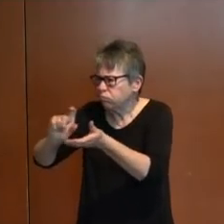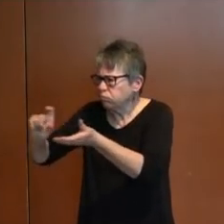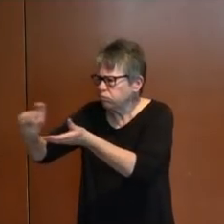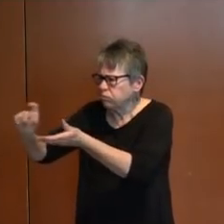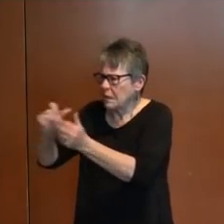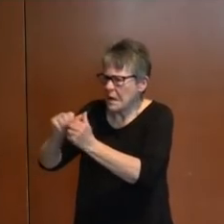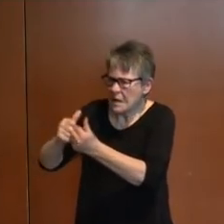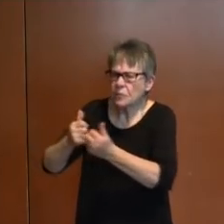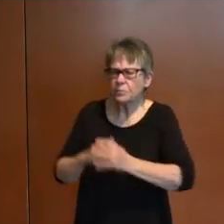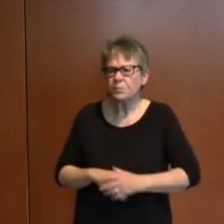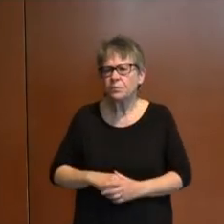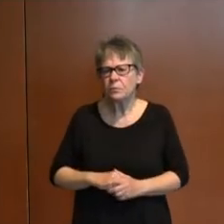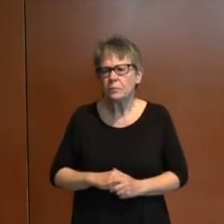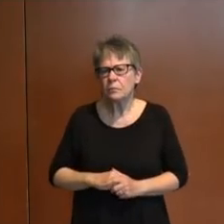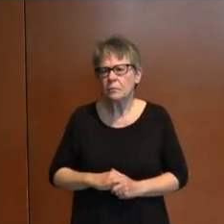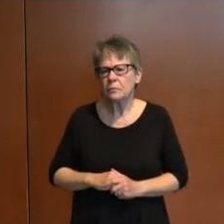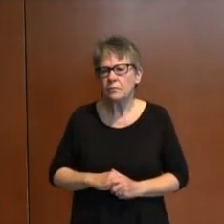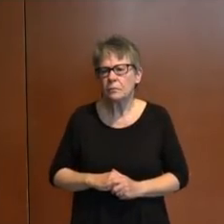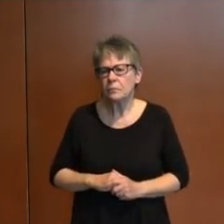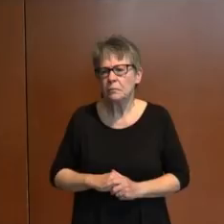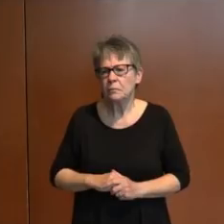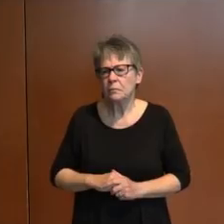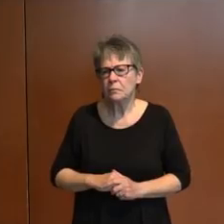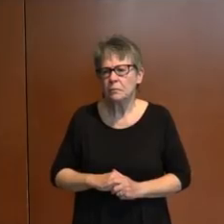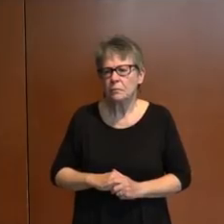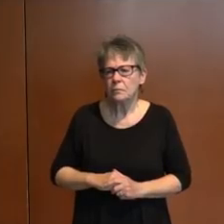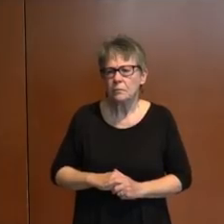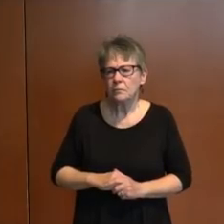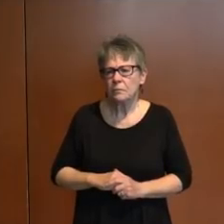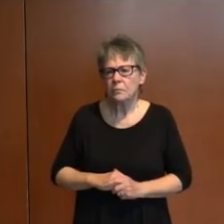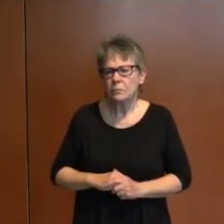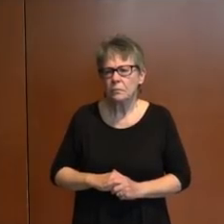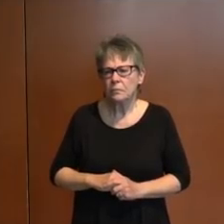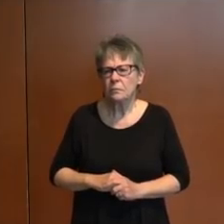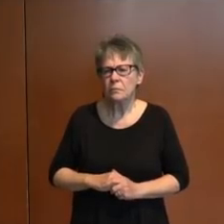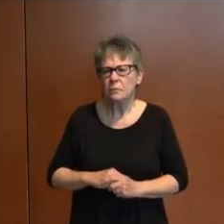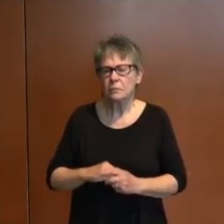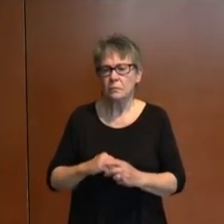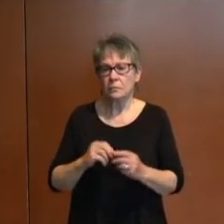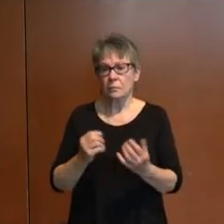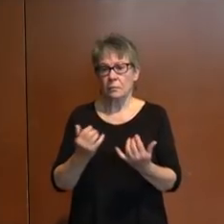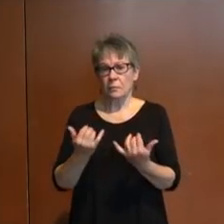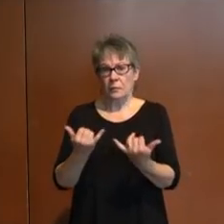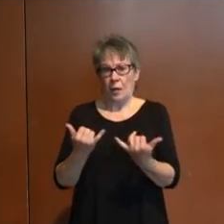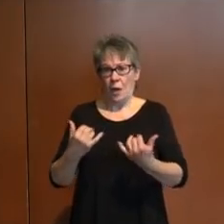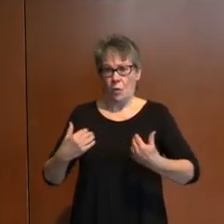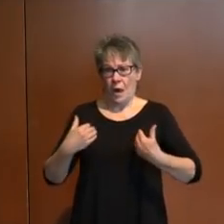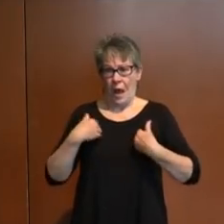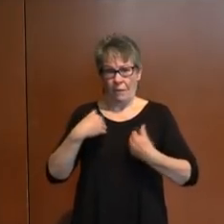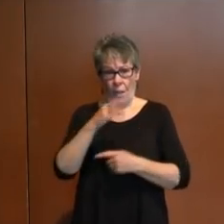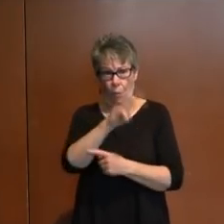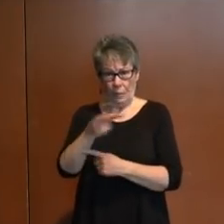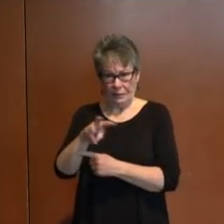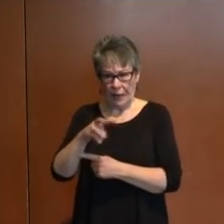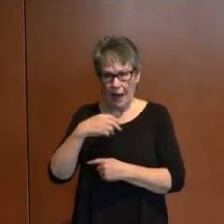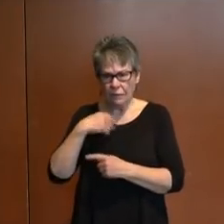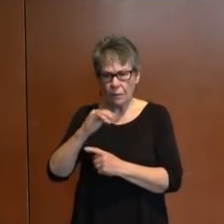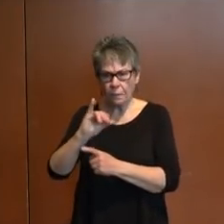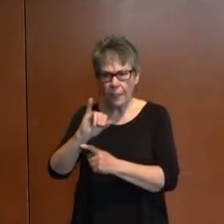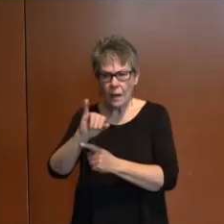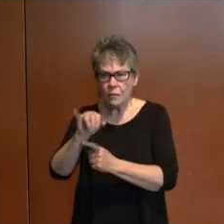who still want to work and want to join our tremendous frontline response team by working at one of our essential